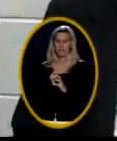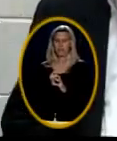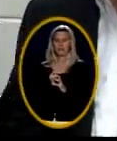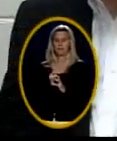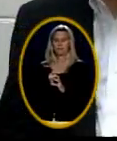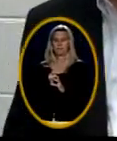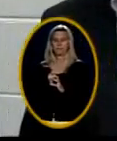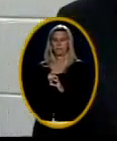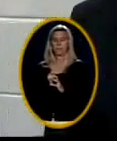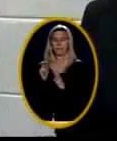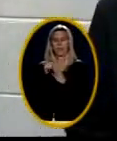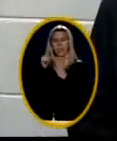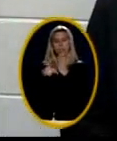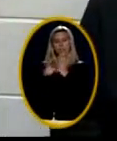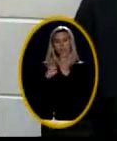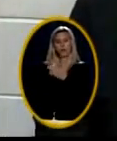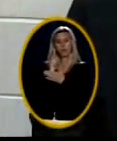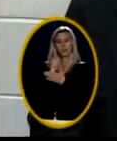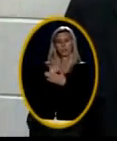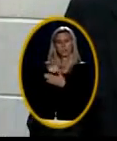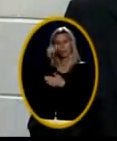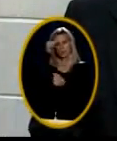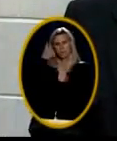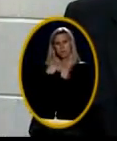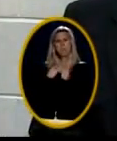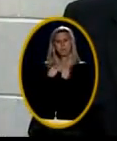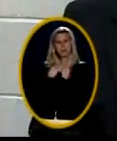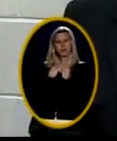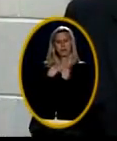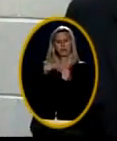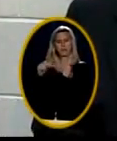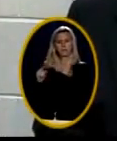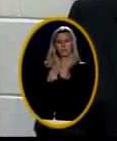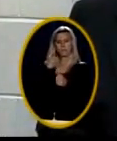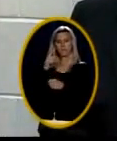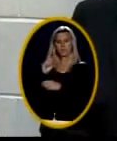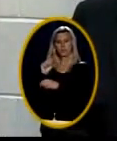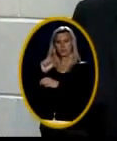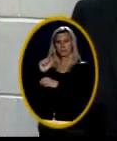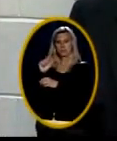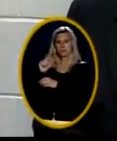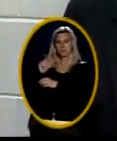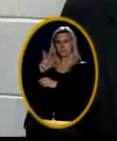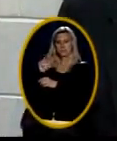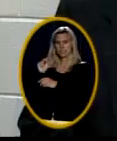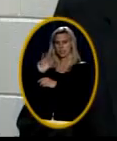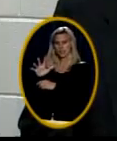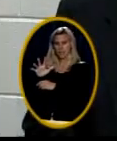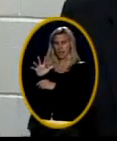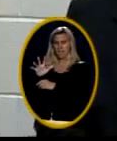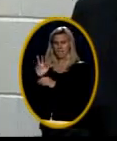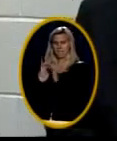four launches that stick to my mind was the very first Saturn V launch, which was in